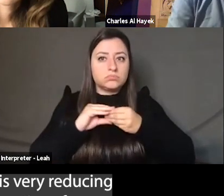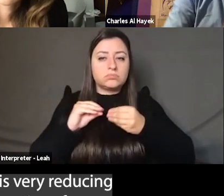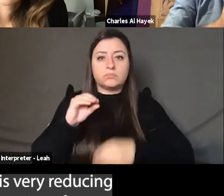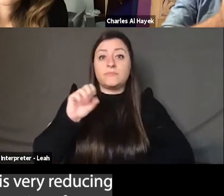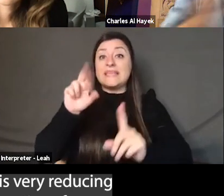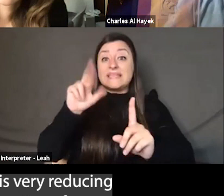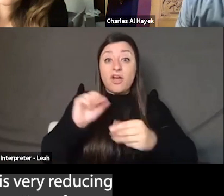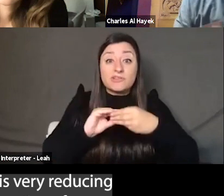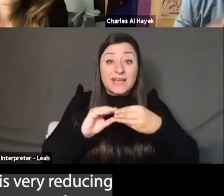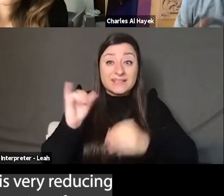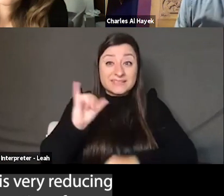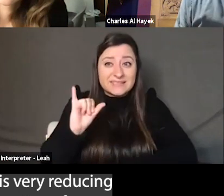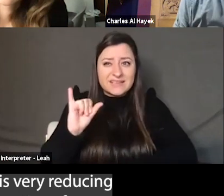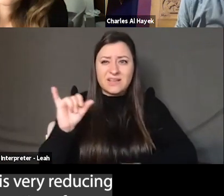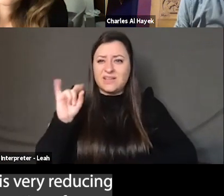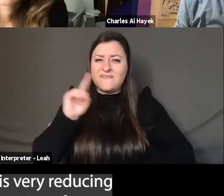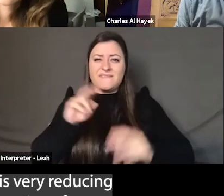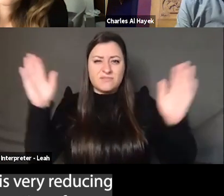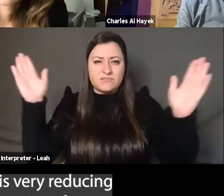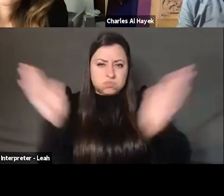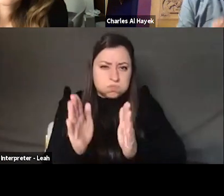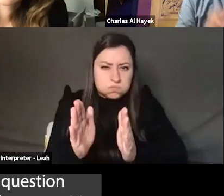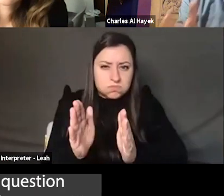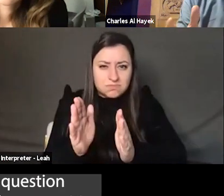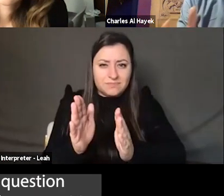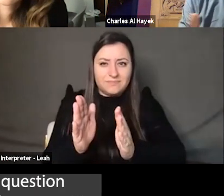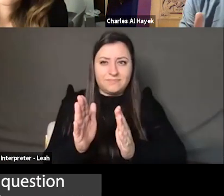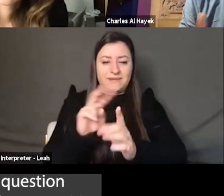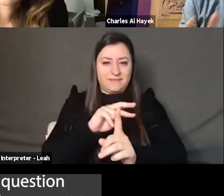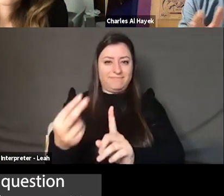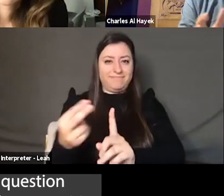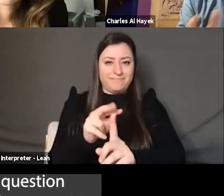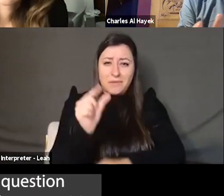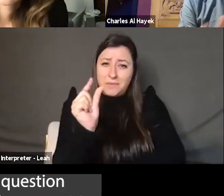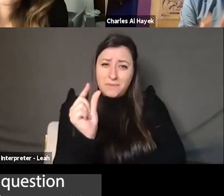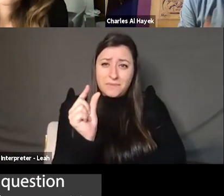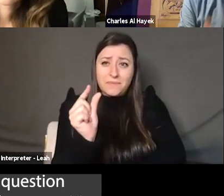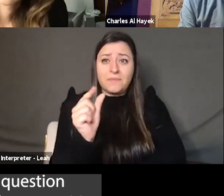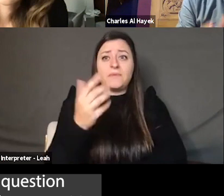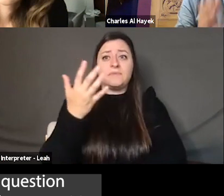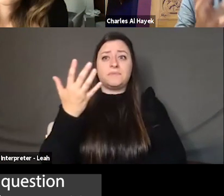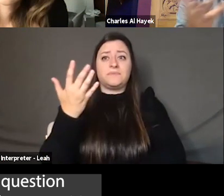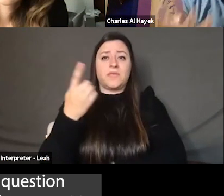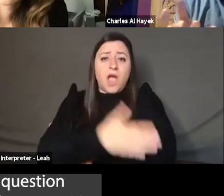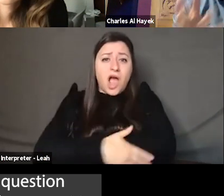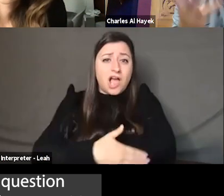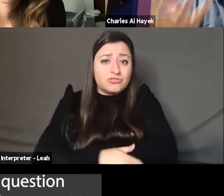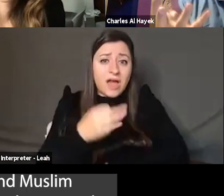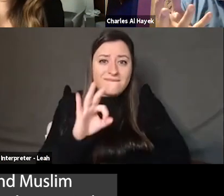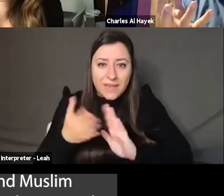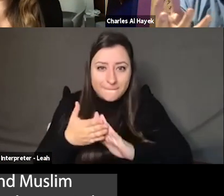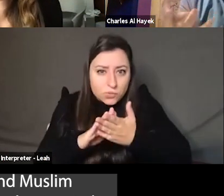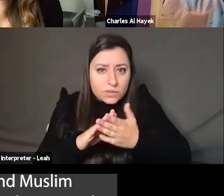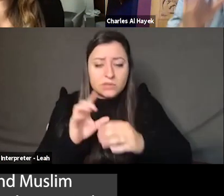says, this very reducing, reductive narrative of this is only a country of communities